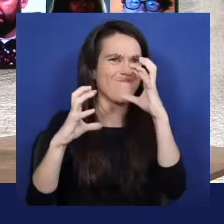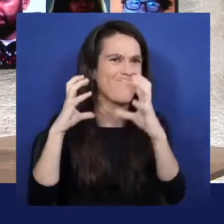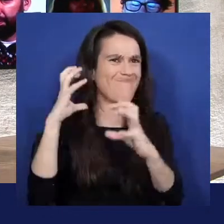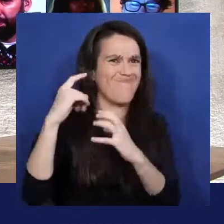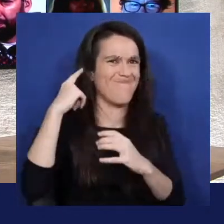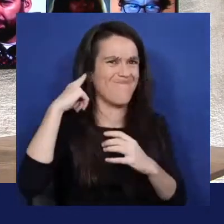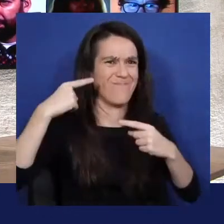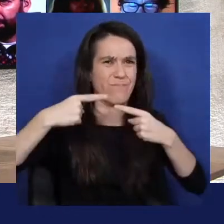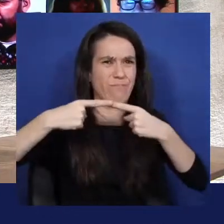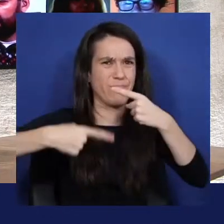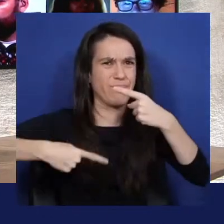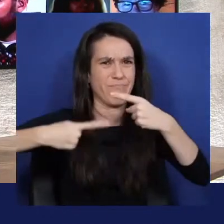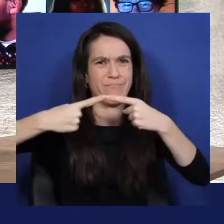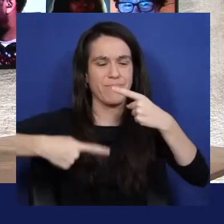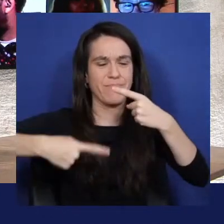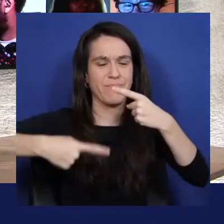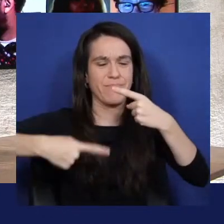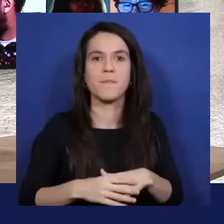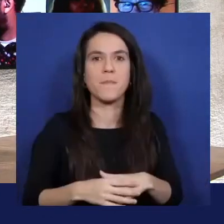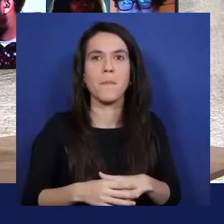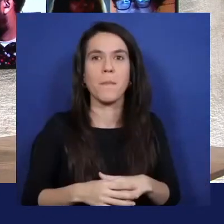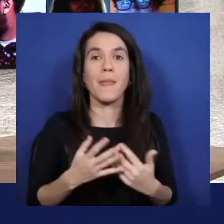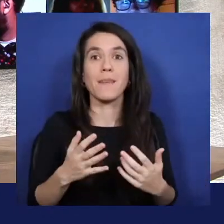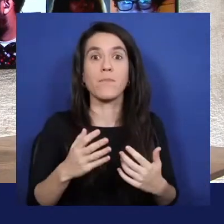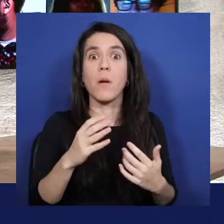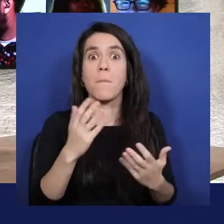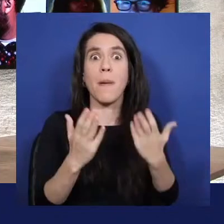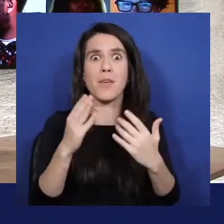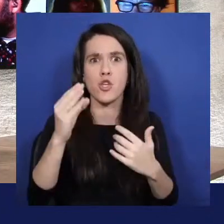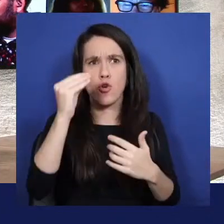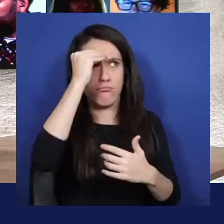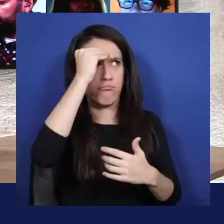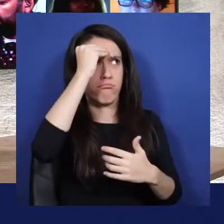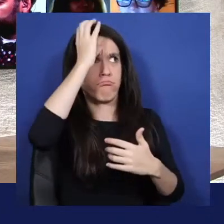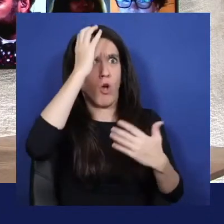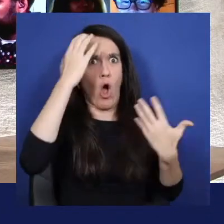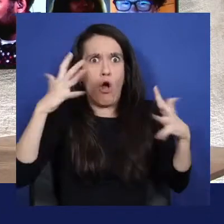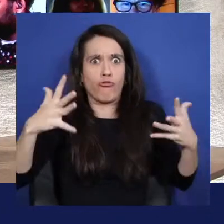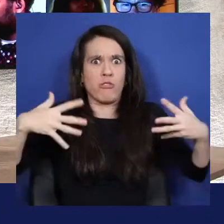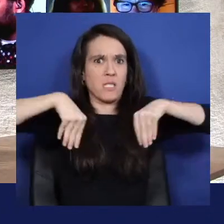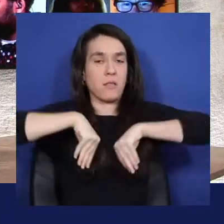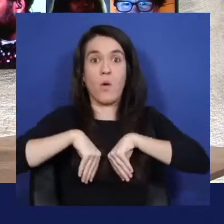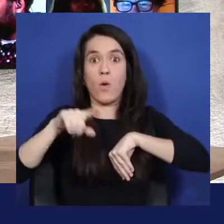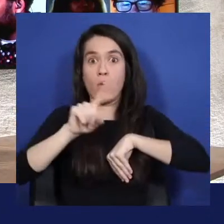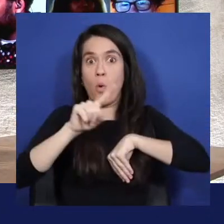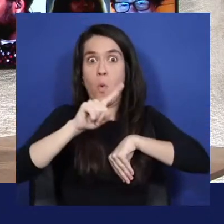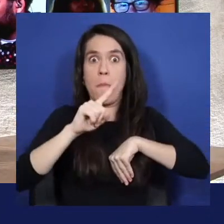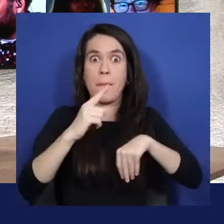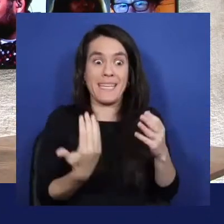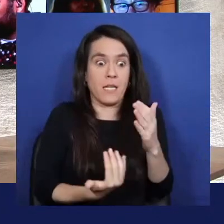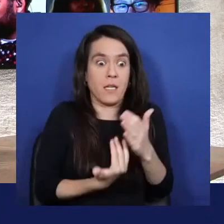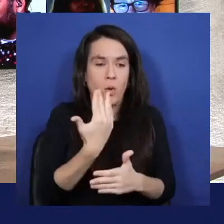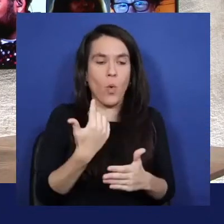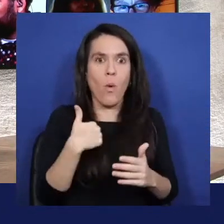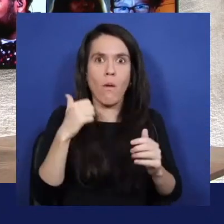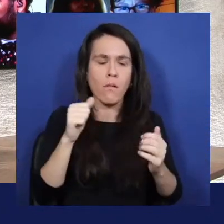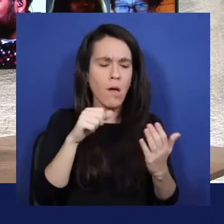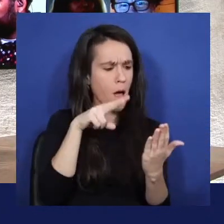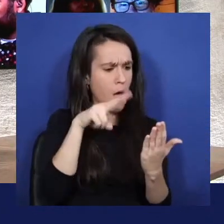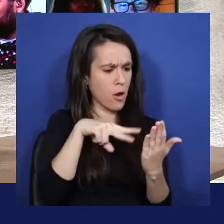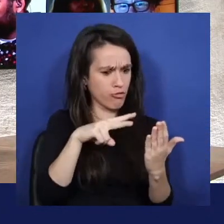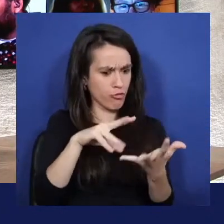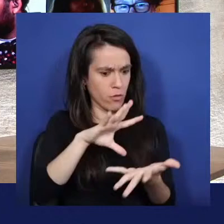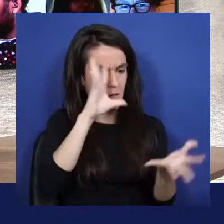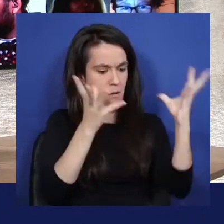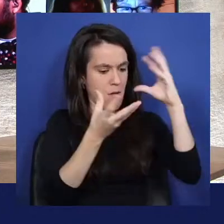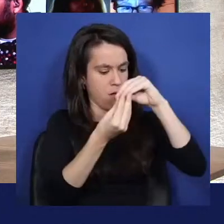having too much knowledge, you can directly start out of the box. And we will see that also later on, that basically using